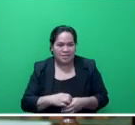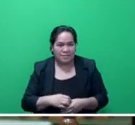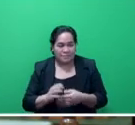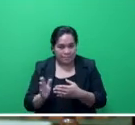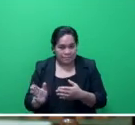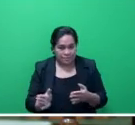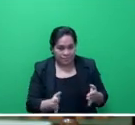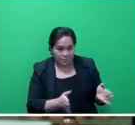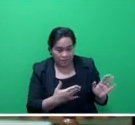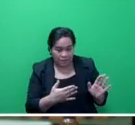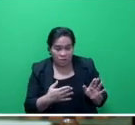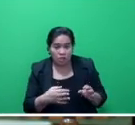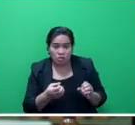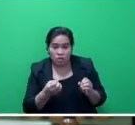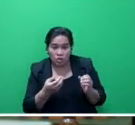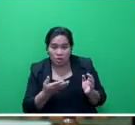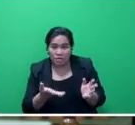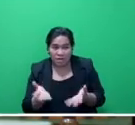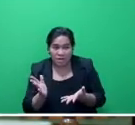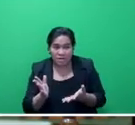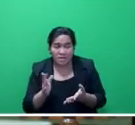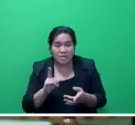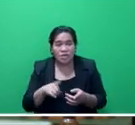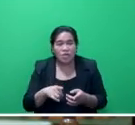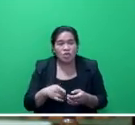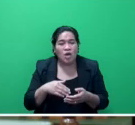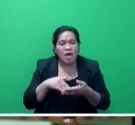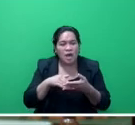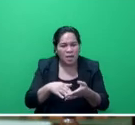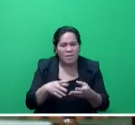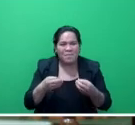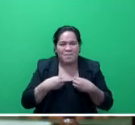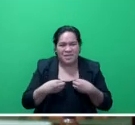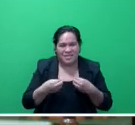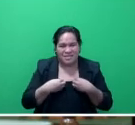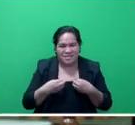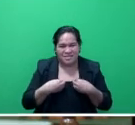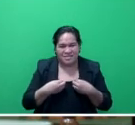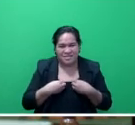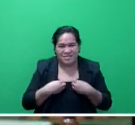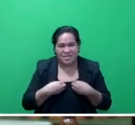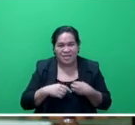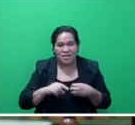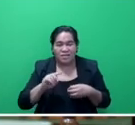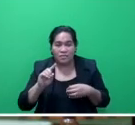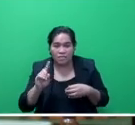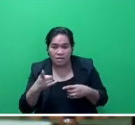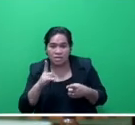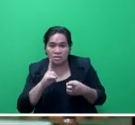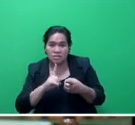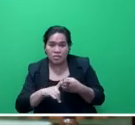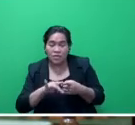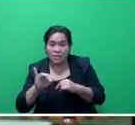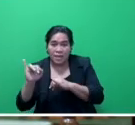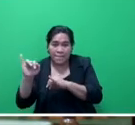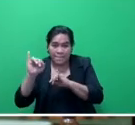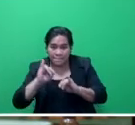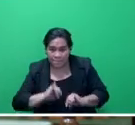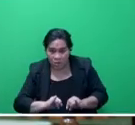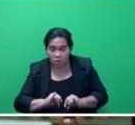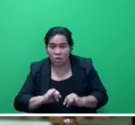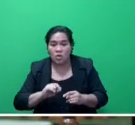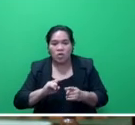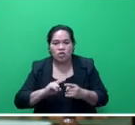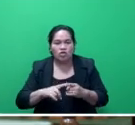changes in the current VAT regime to ease pressure on businesses. First, the payment of VAT at the point of import for gold card taxpayers